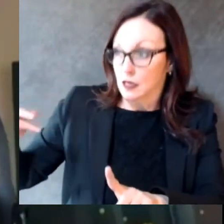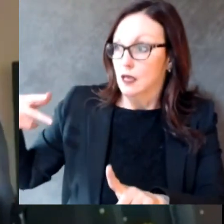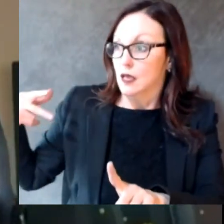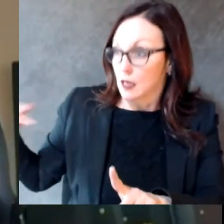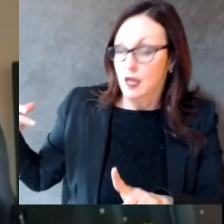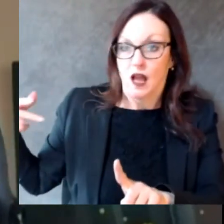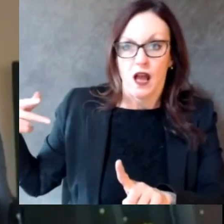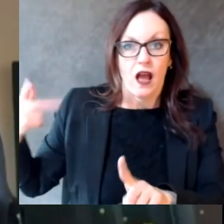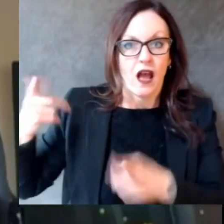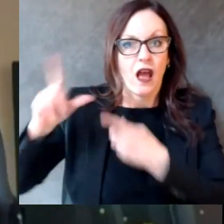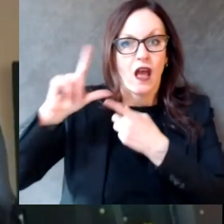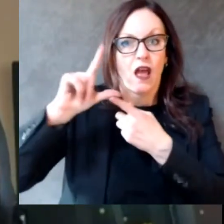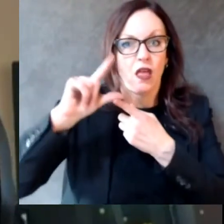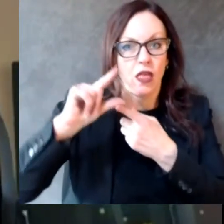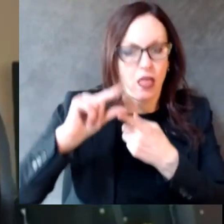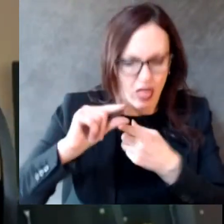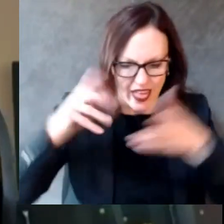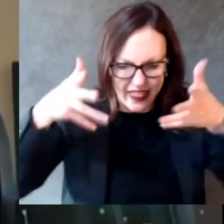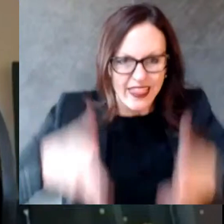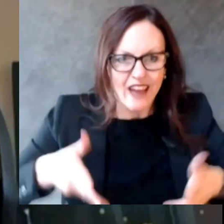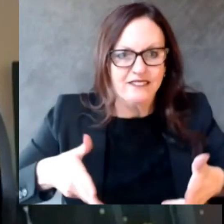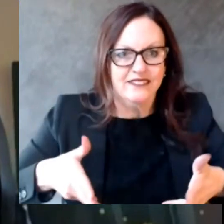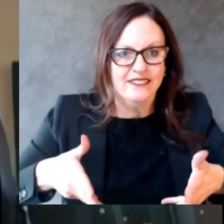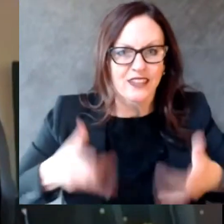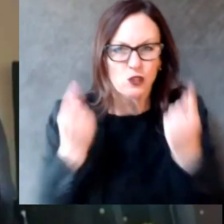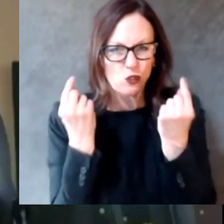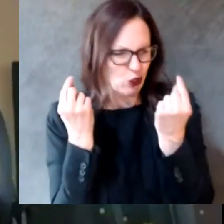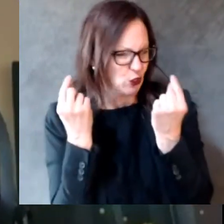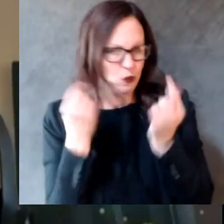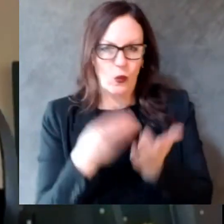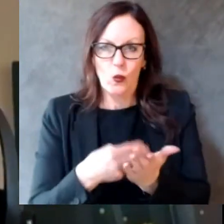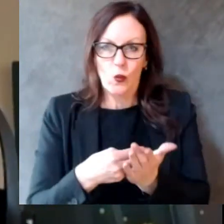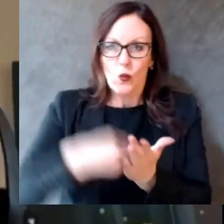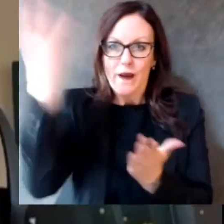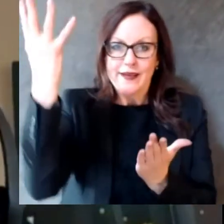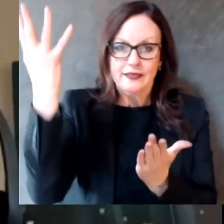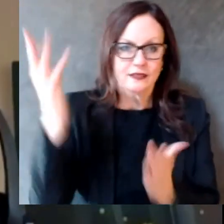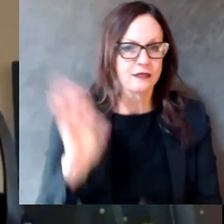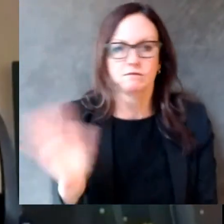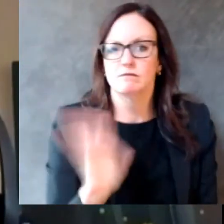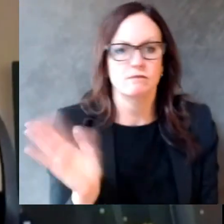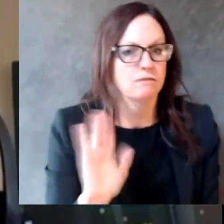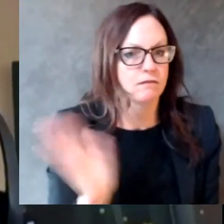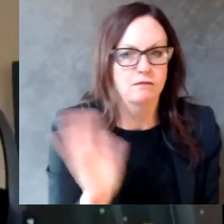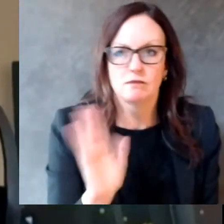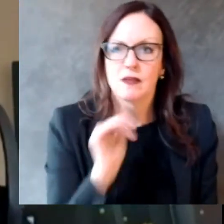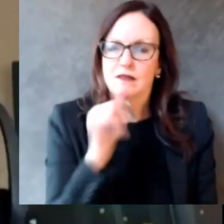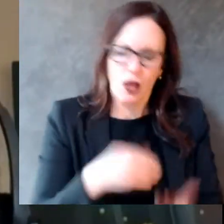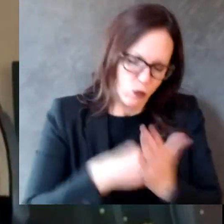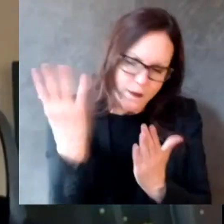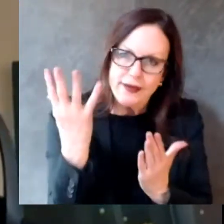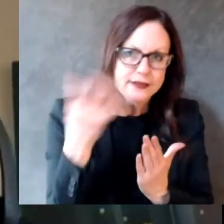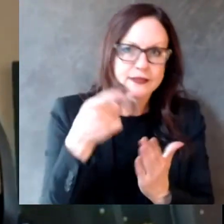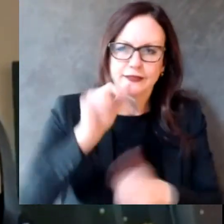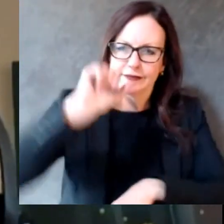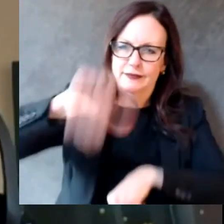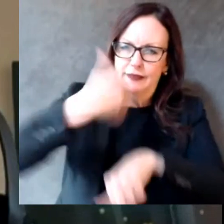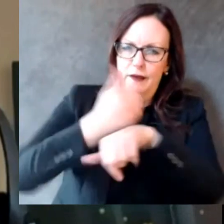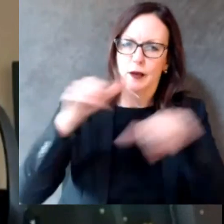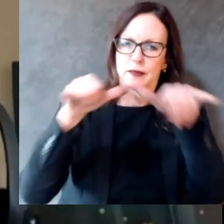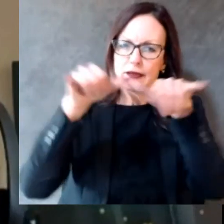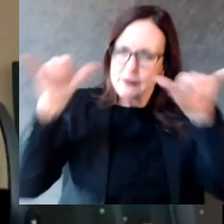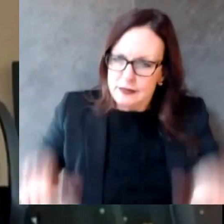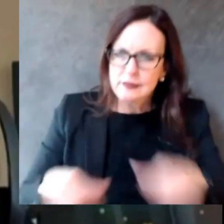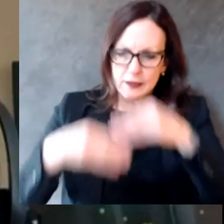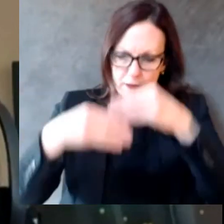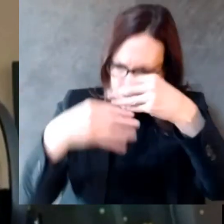to maximize the usage of that 10-dose vial. This is the kind of cooperation and coordination we're going to